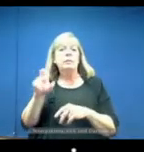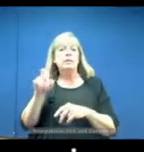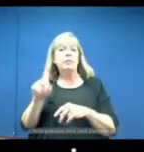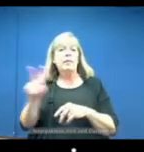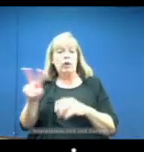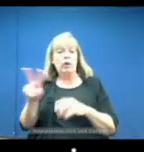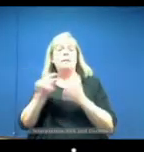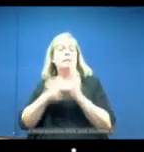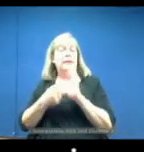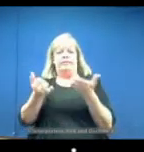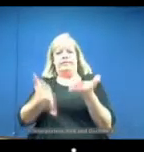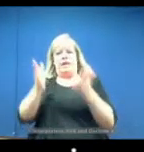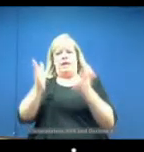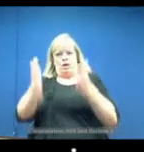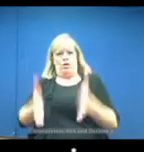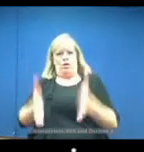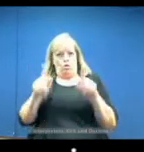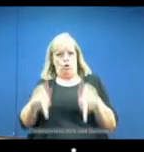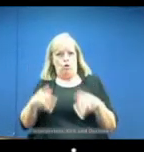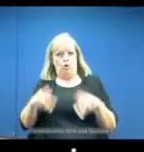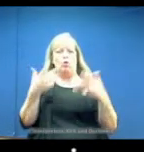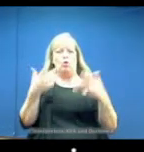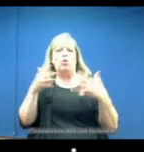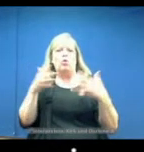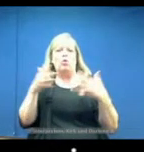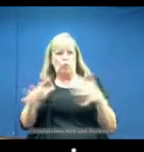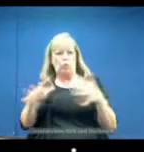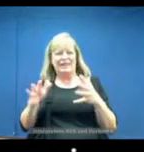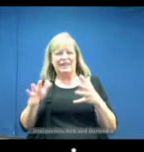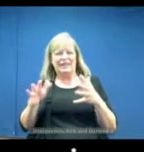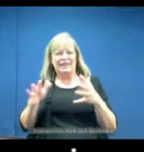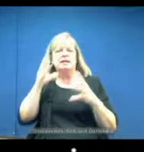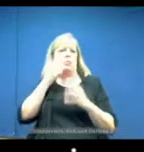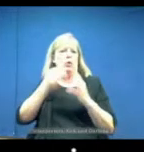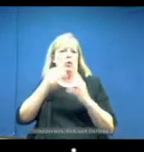person who has received deliberate,